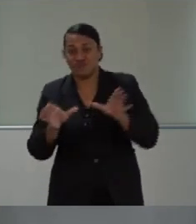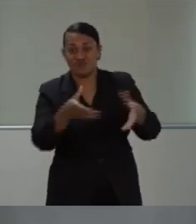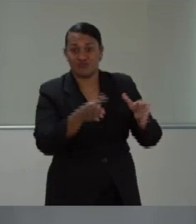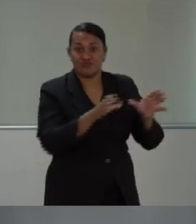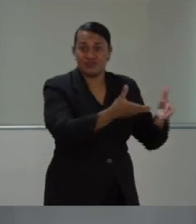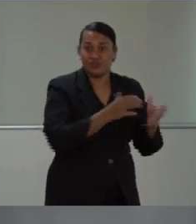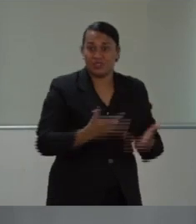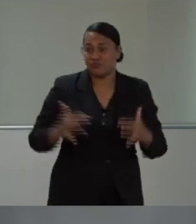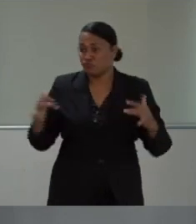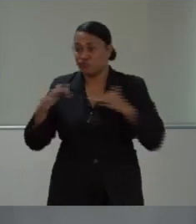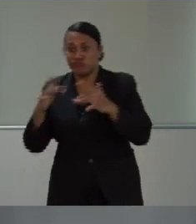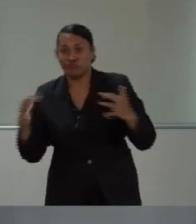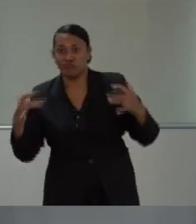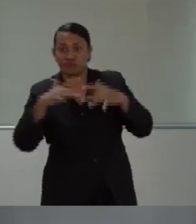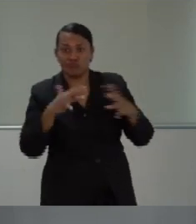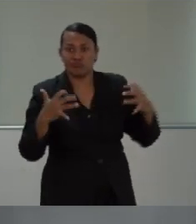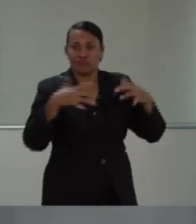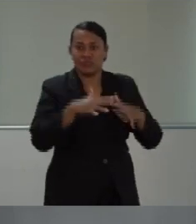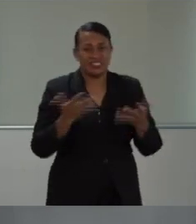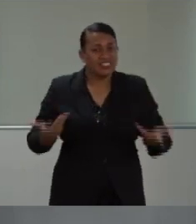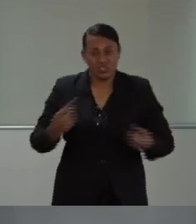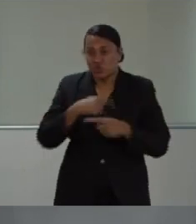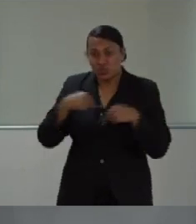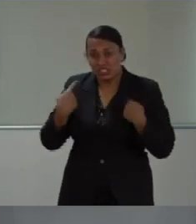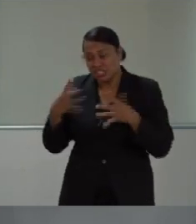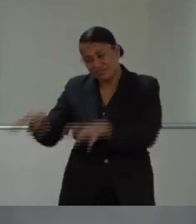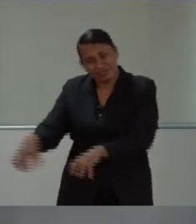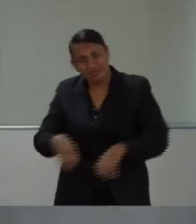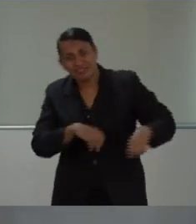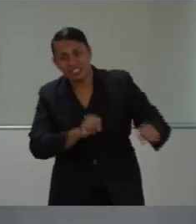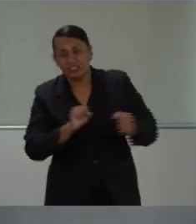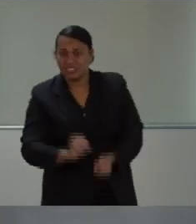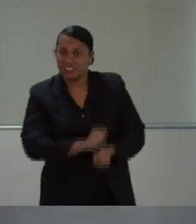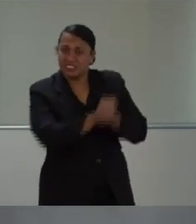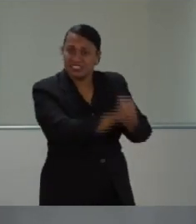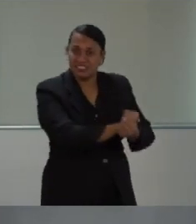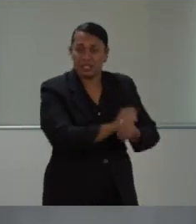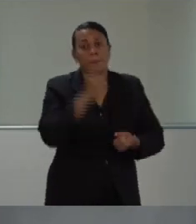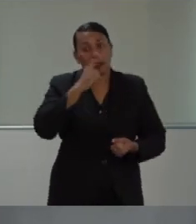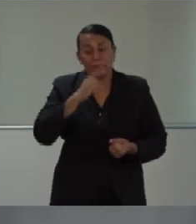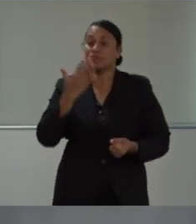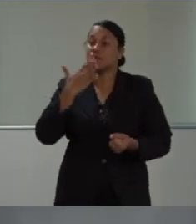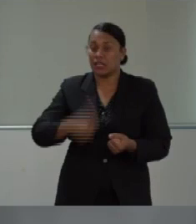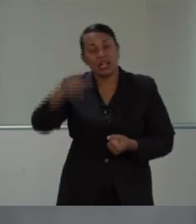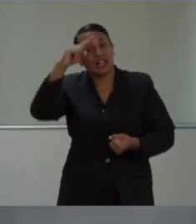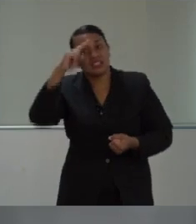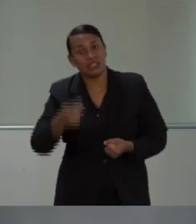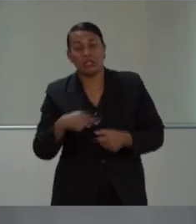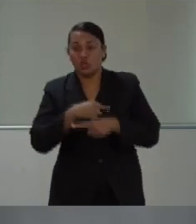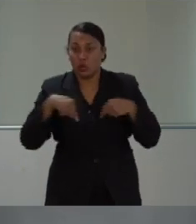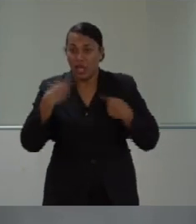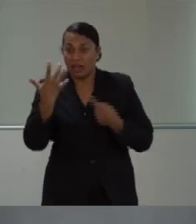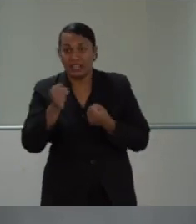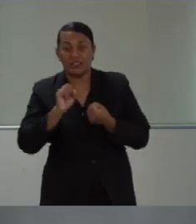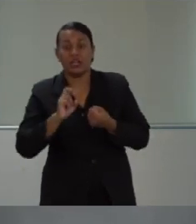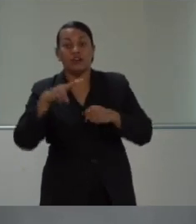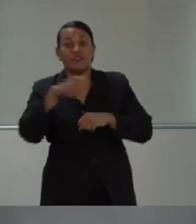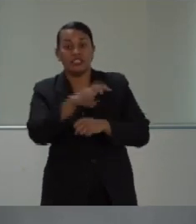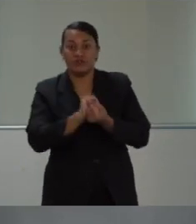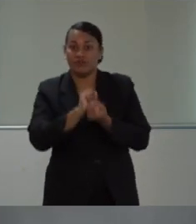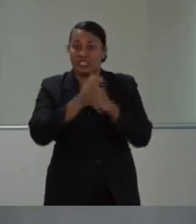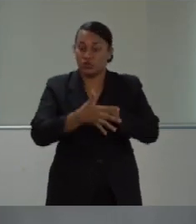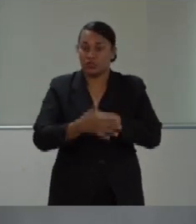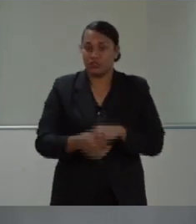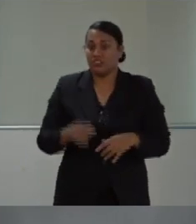we are still arresting. People must understand we're dealing with a virus and a life and